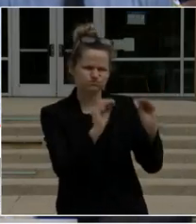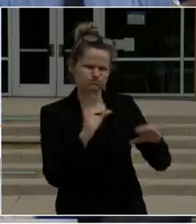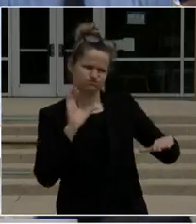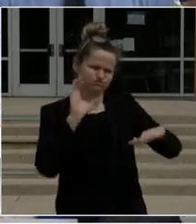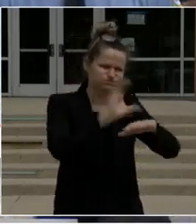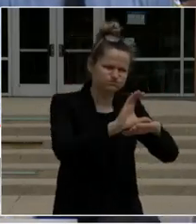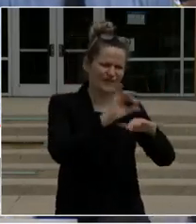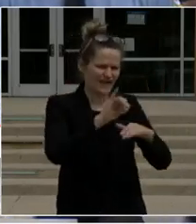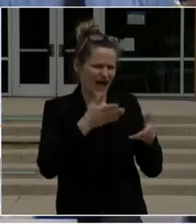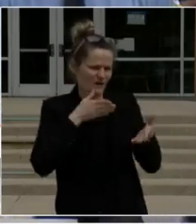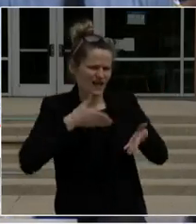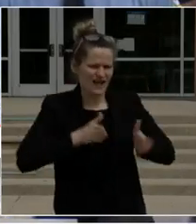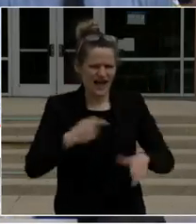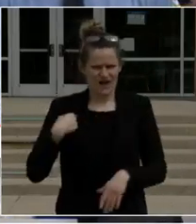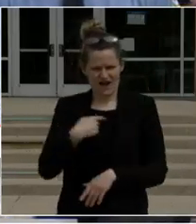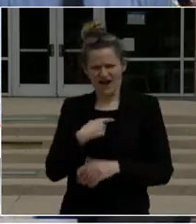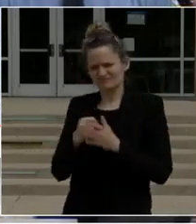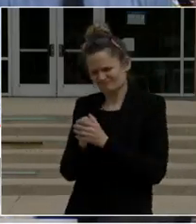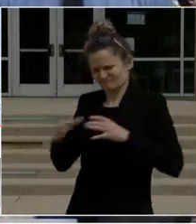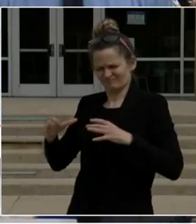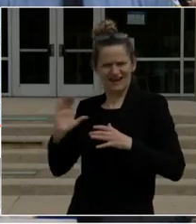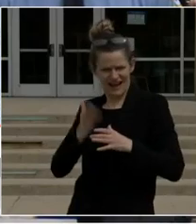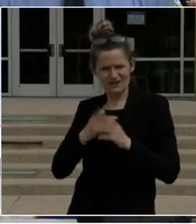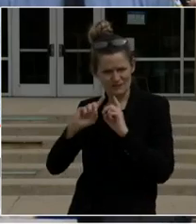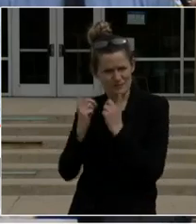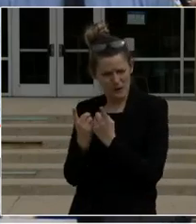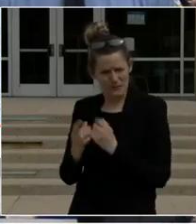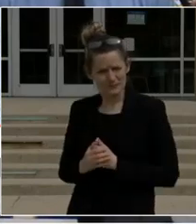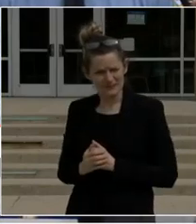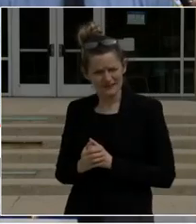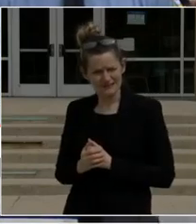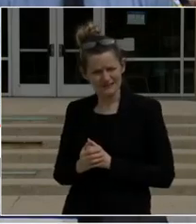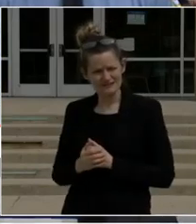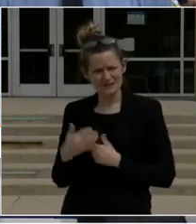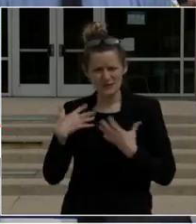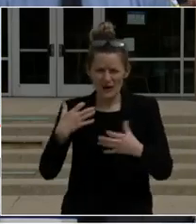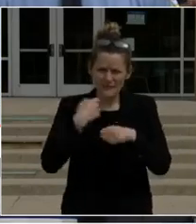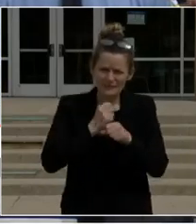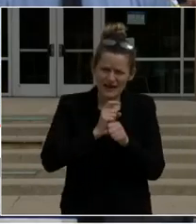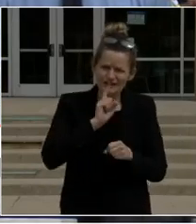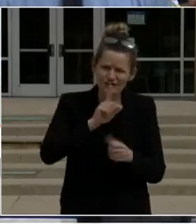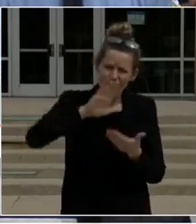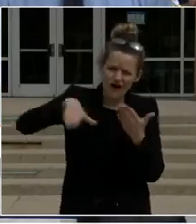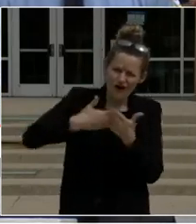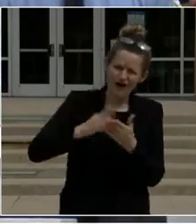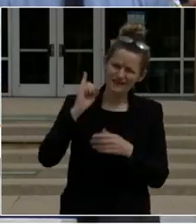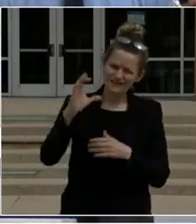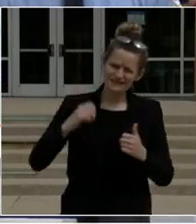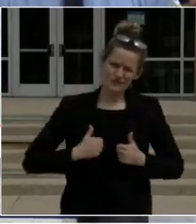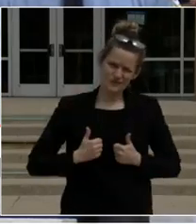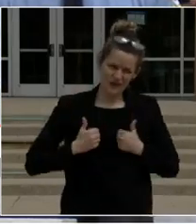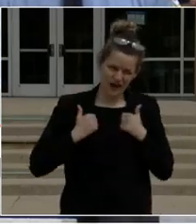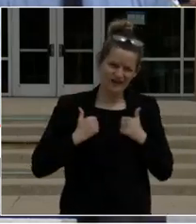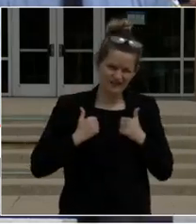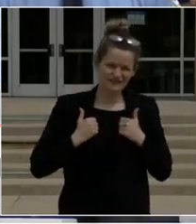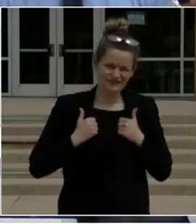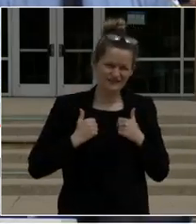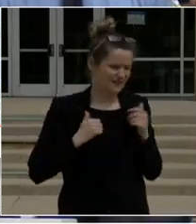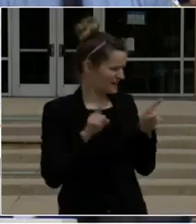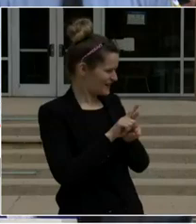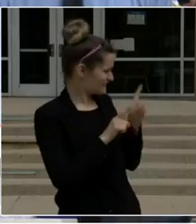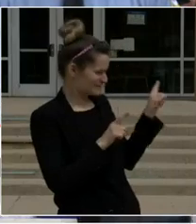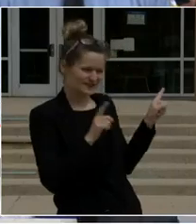we need. We are focused on making D.C. residents like the good Officer Brock here and the young people